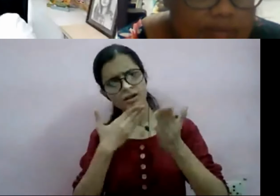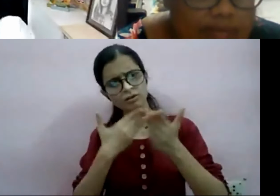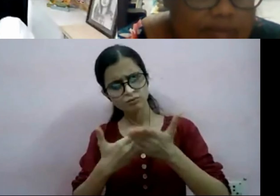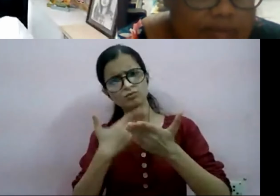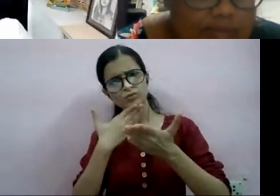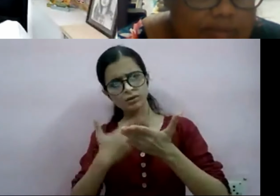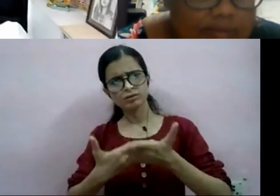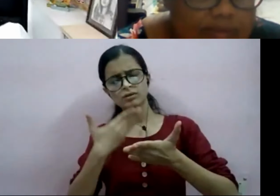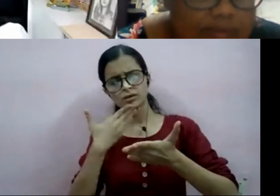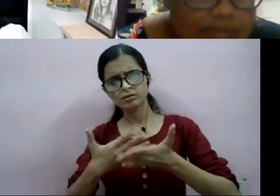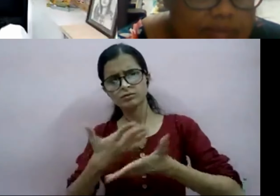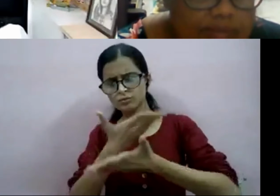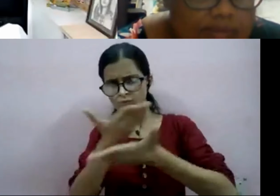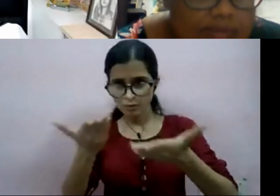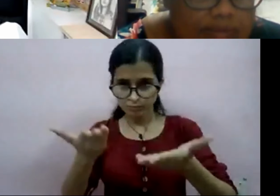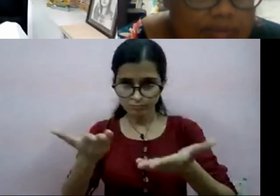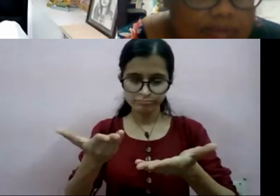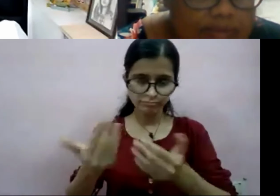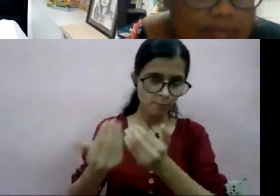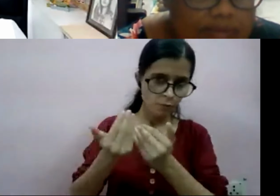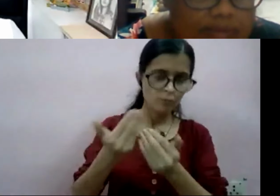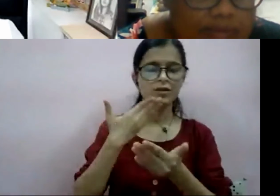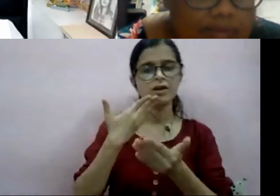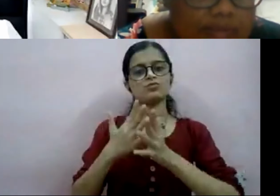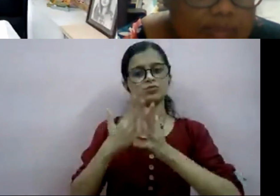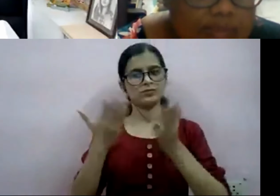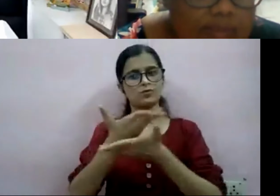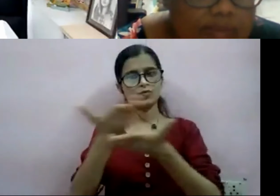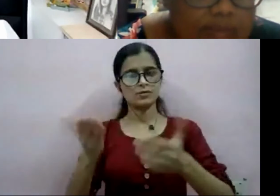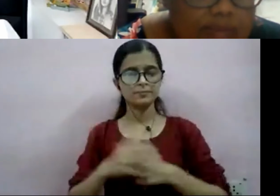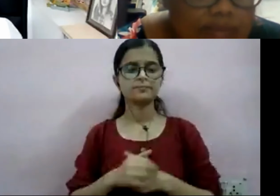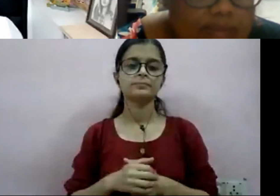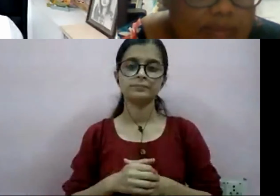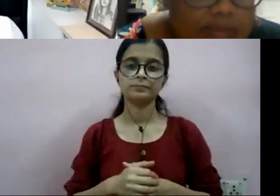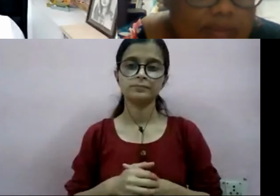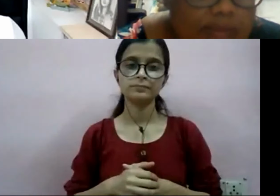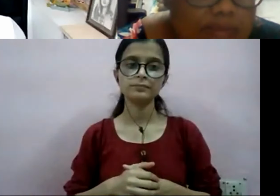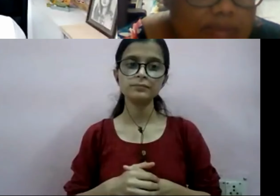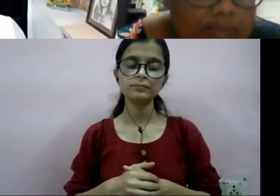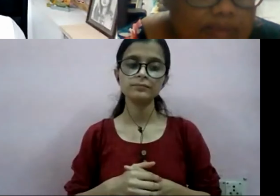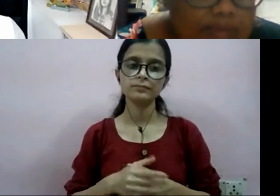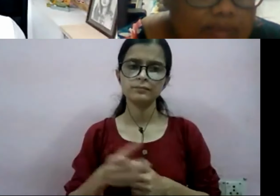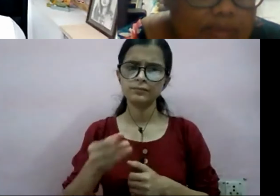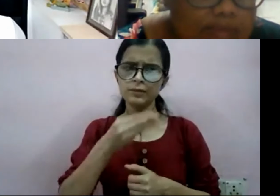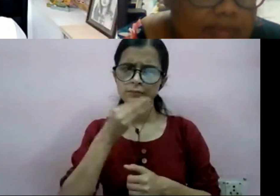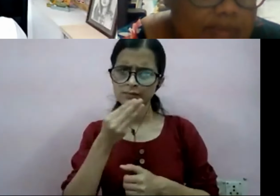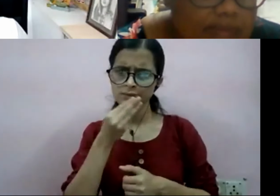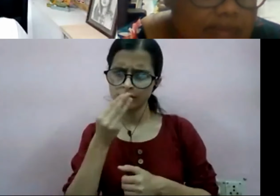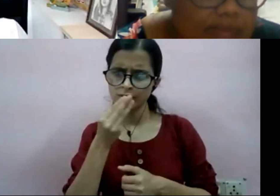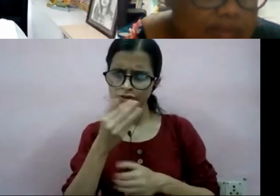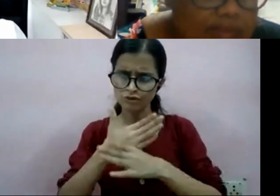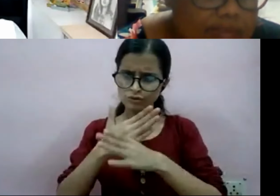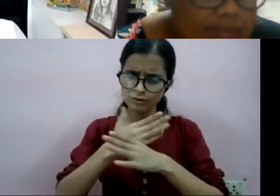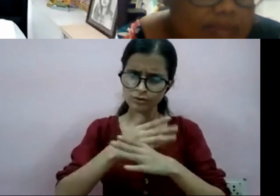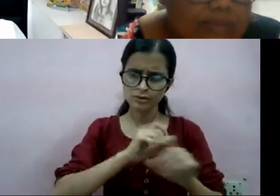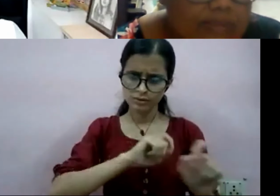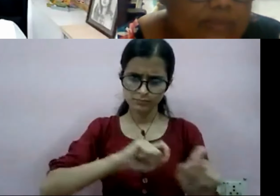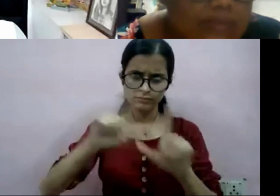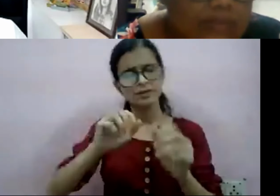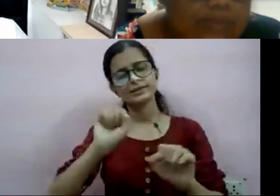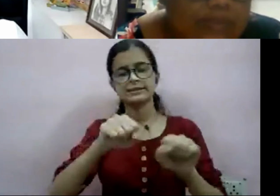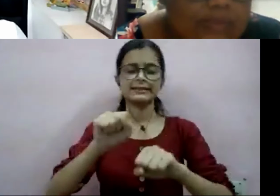you everyone for your kind remarks. And then somebody is saying, could you please share the presentation and the references? Of course,